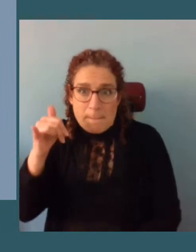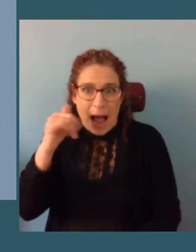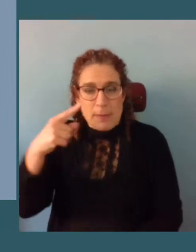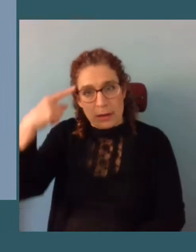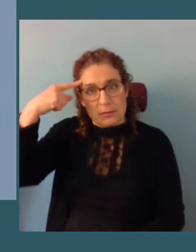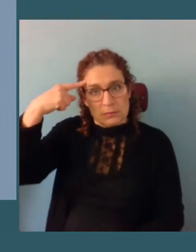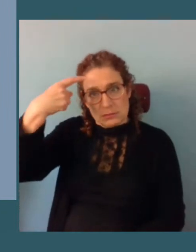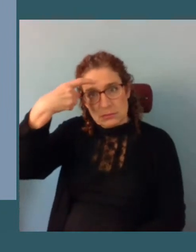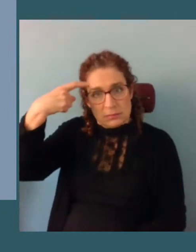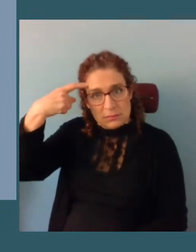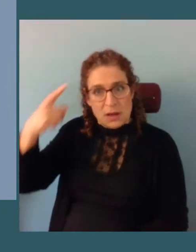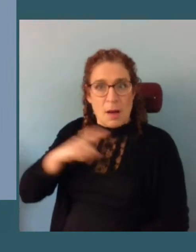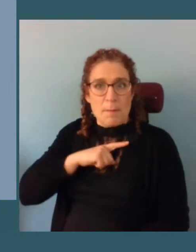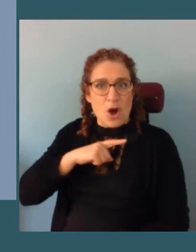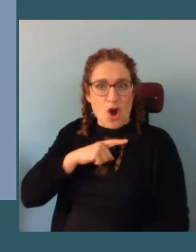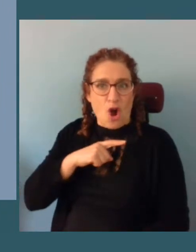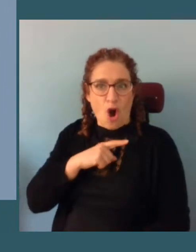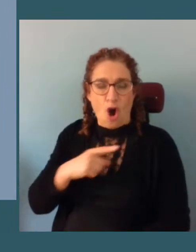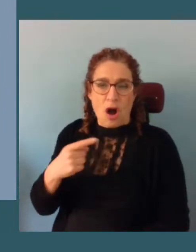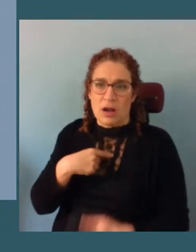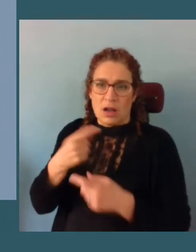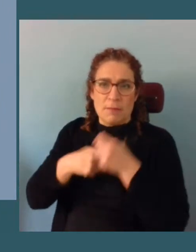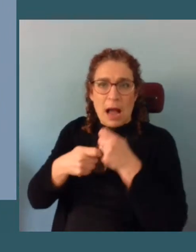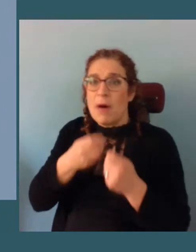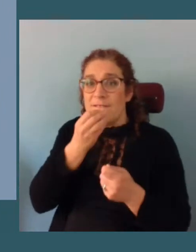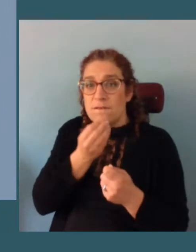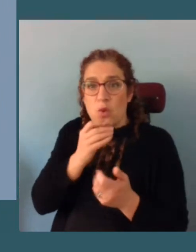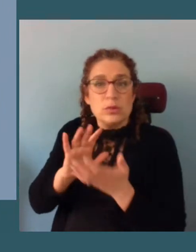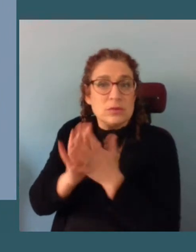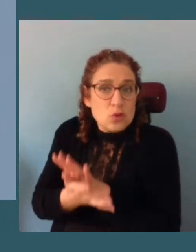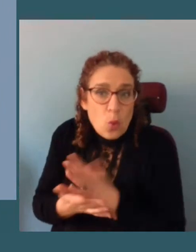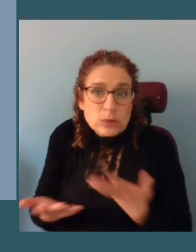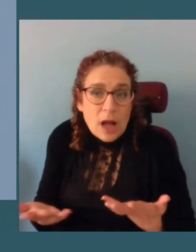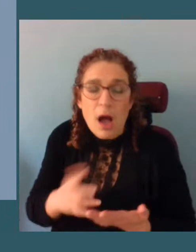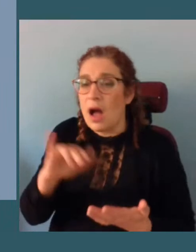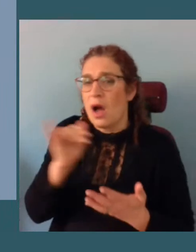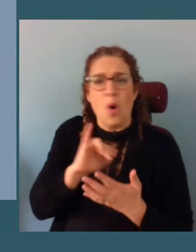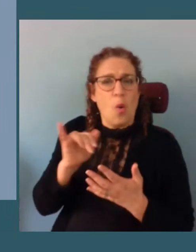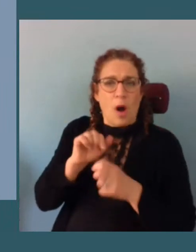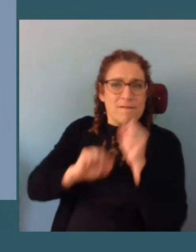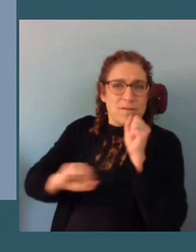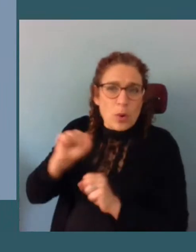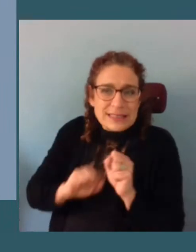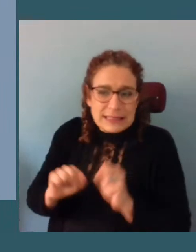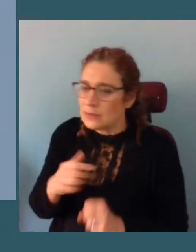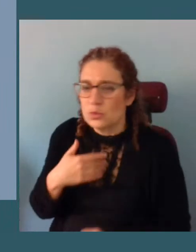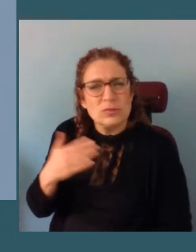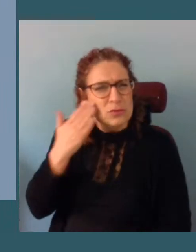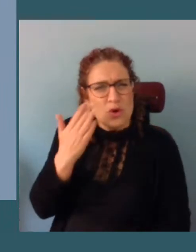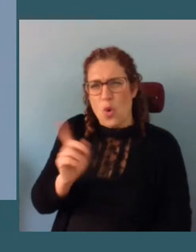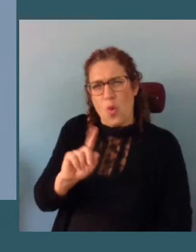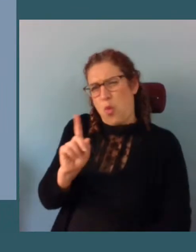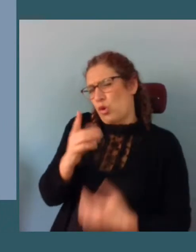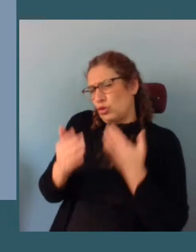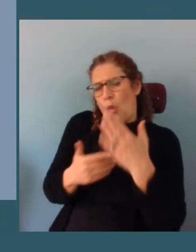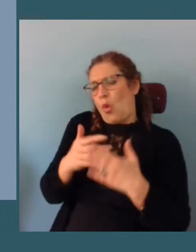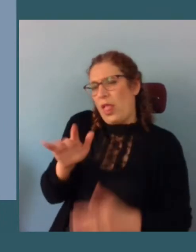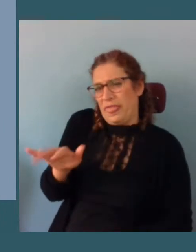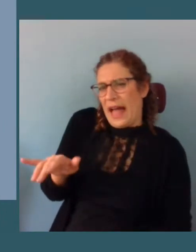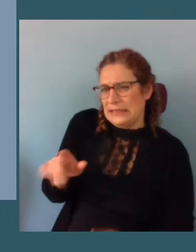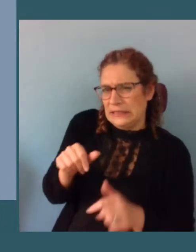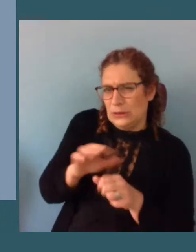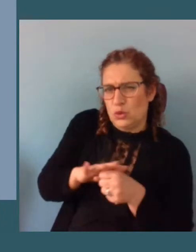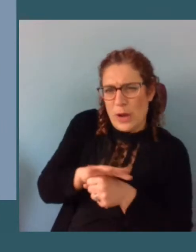it's led to some disordered eating or avoidance of that. We don't really understand what's going on so well there. We also